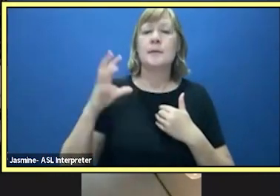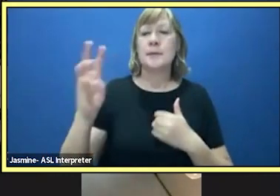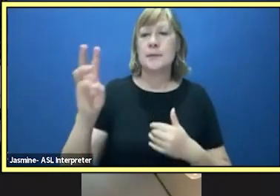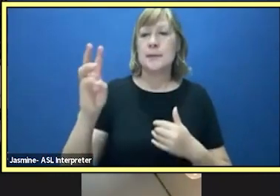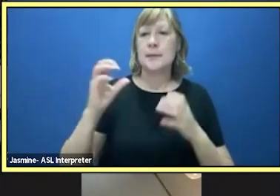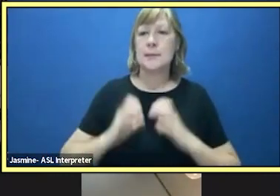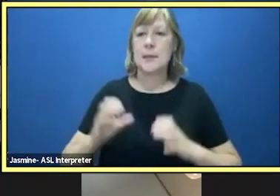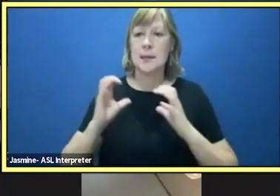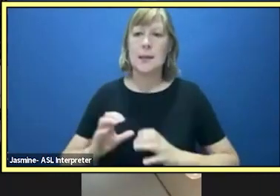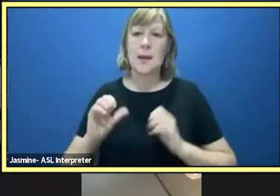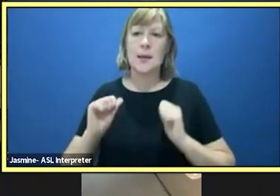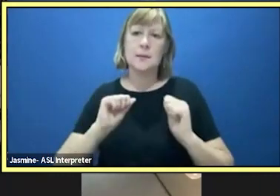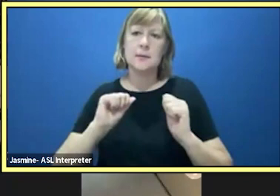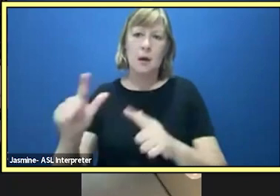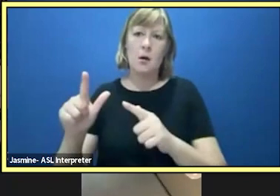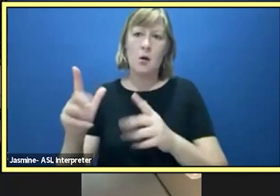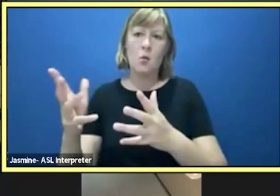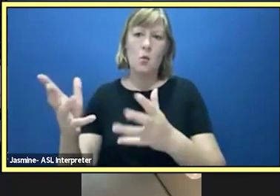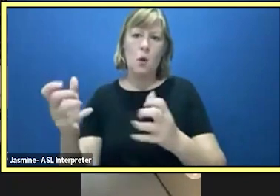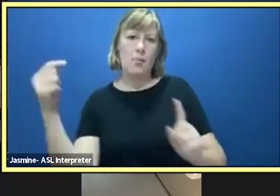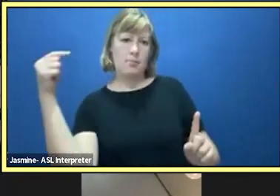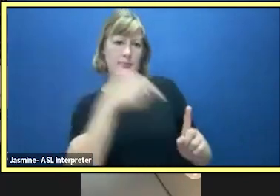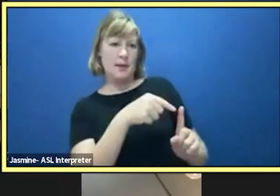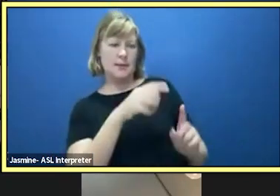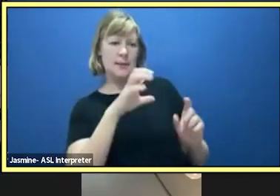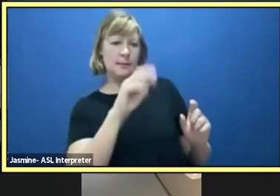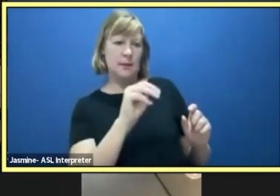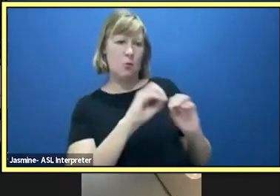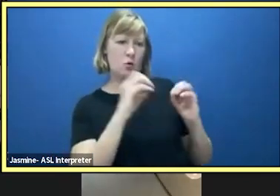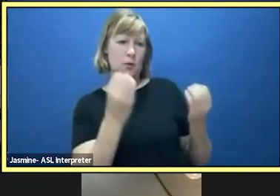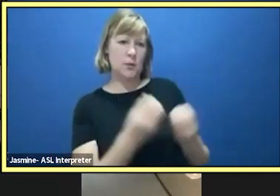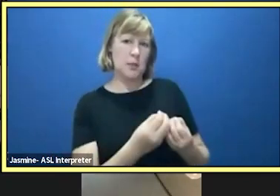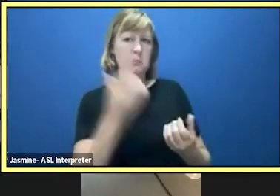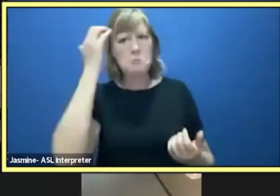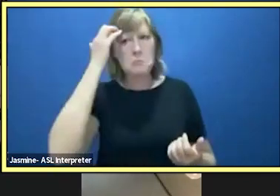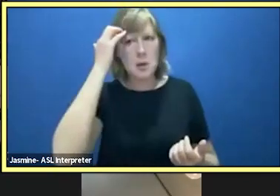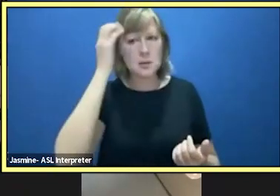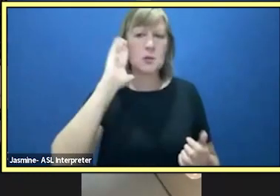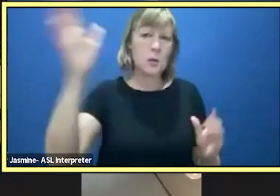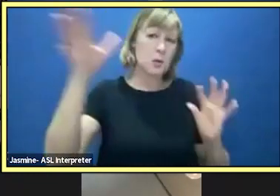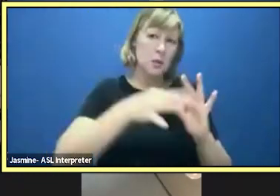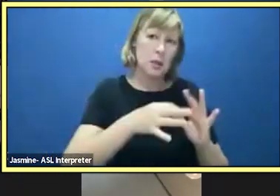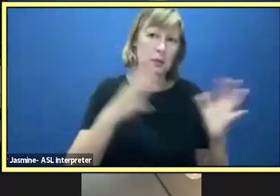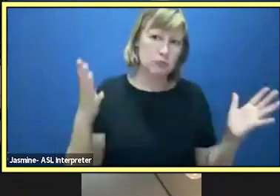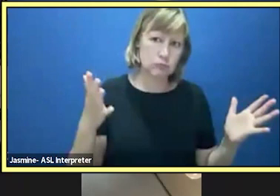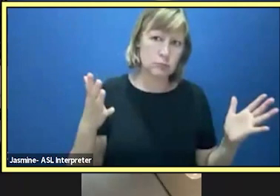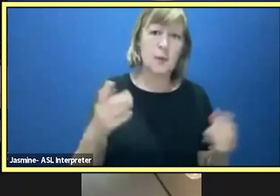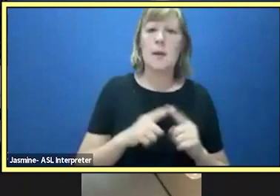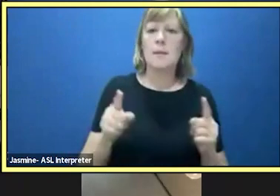that you would be connected. But I think that that's something that you would work out with the case management organization.